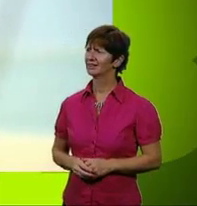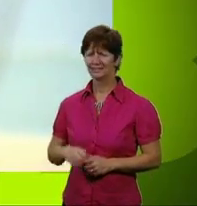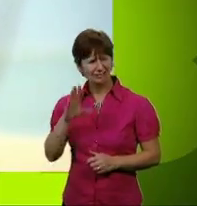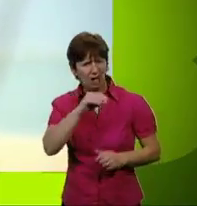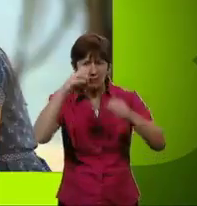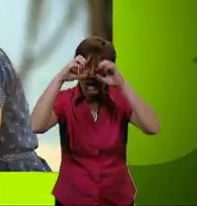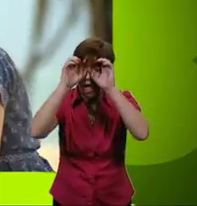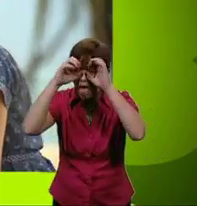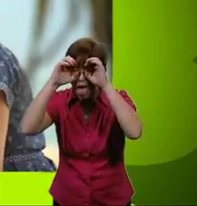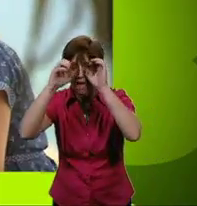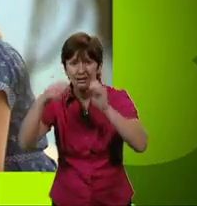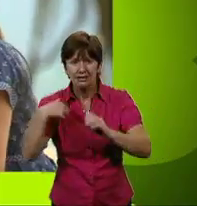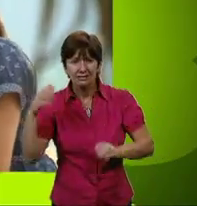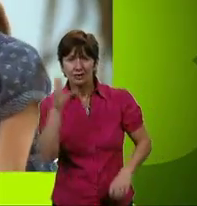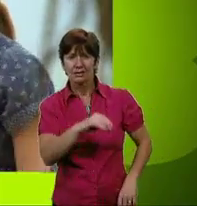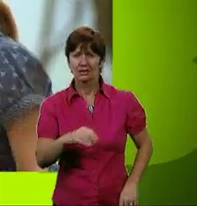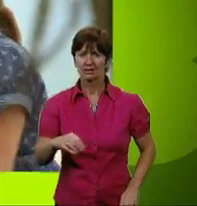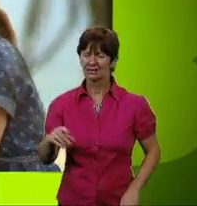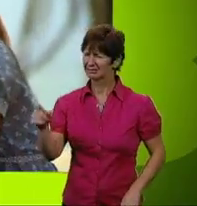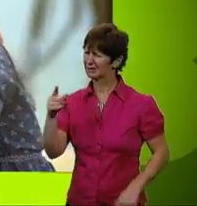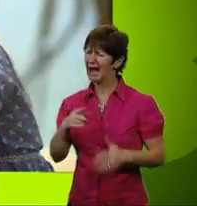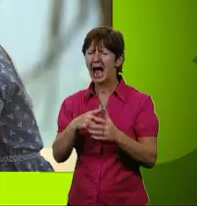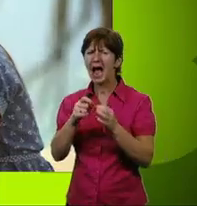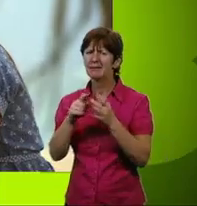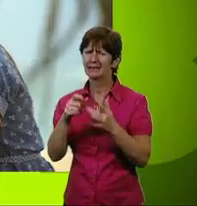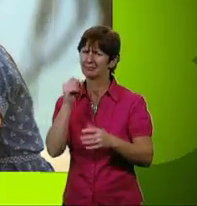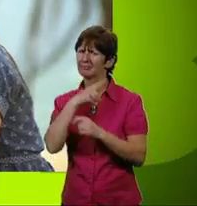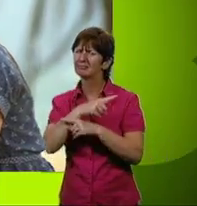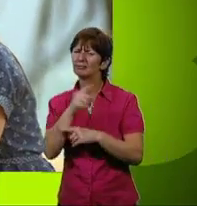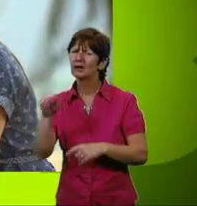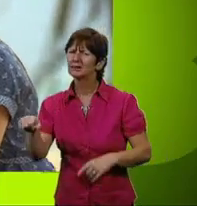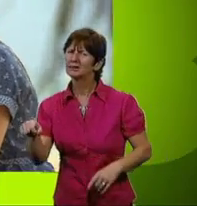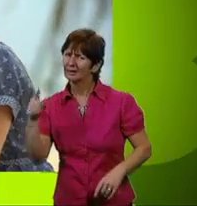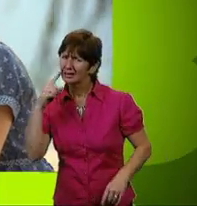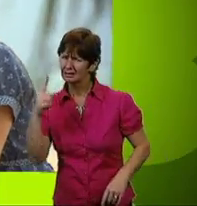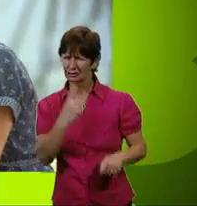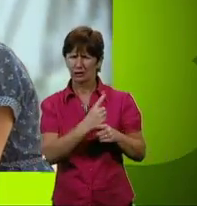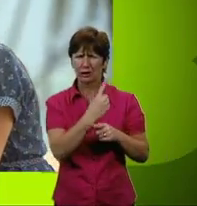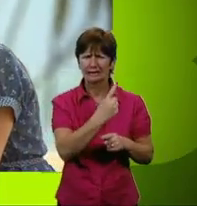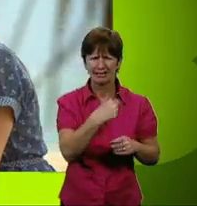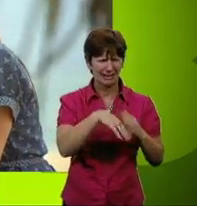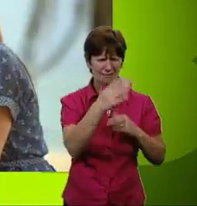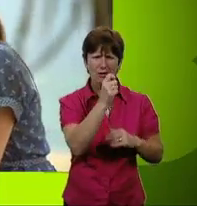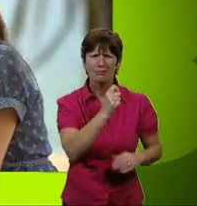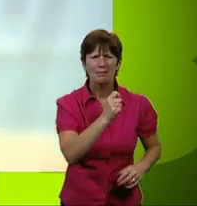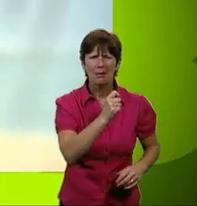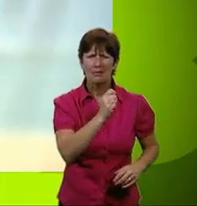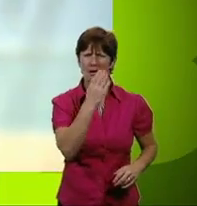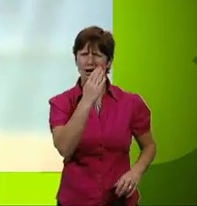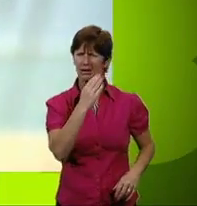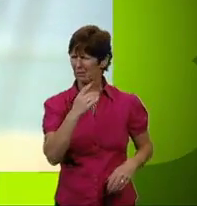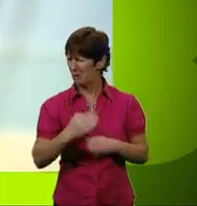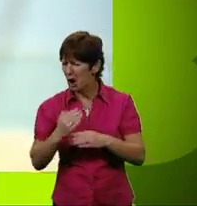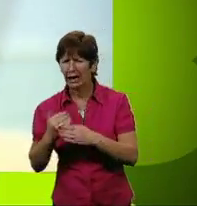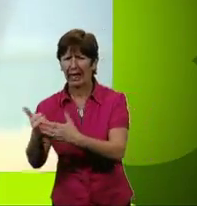Stop spying on us. Don't you think Abby's been acting a bit weird today? She's talking to herself in the mirror, and she's